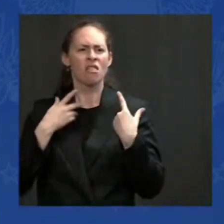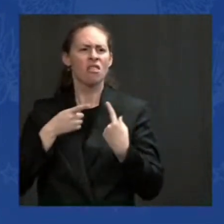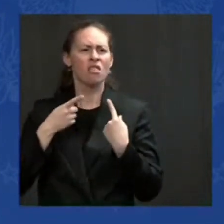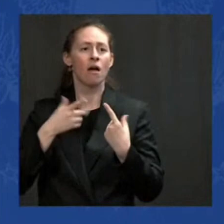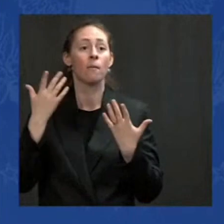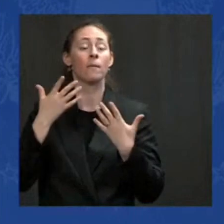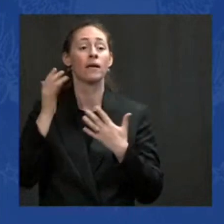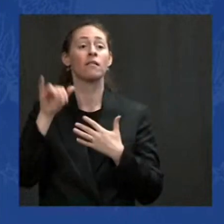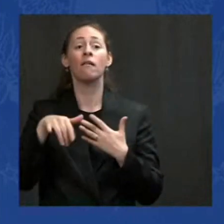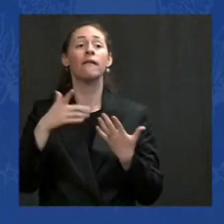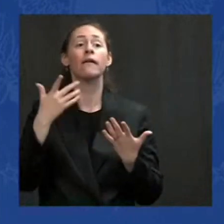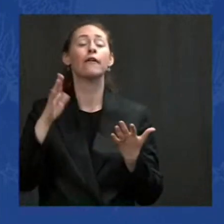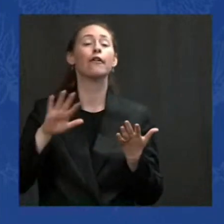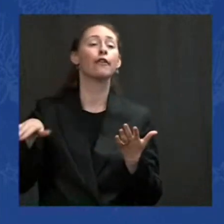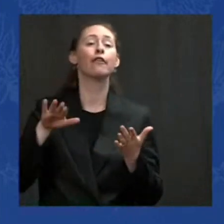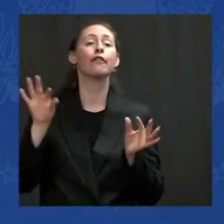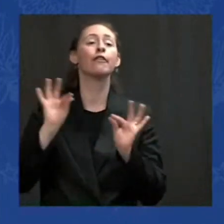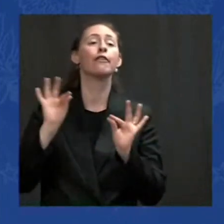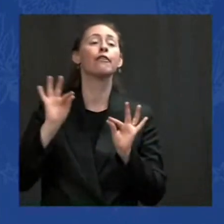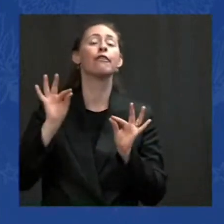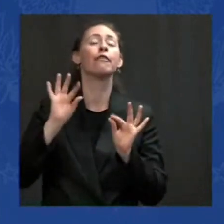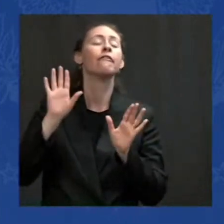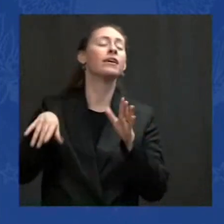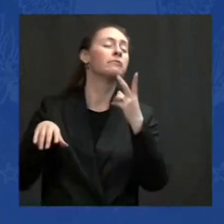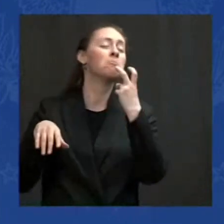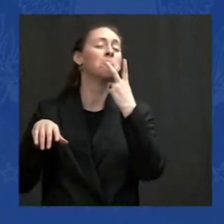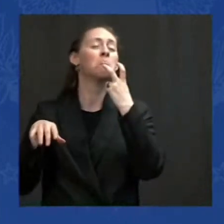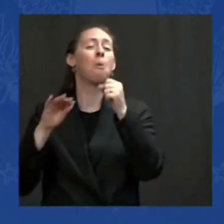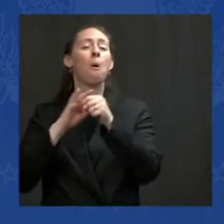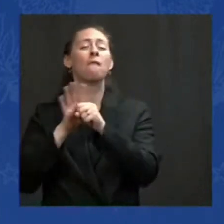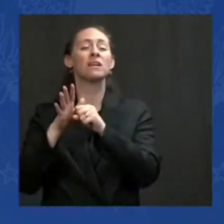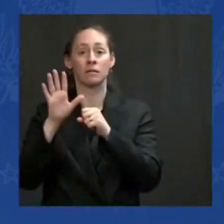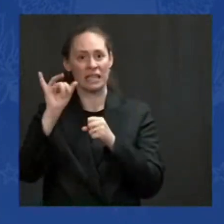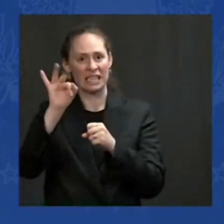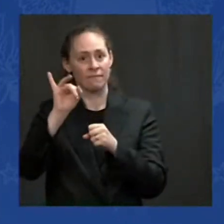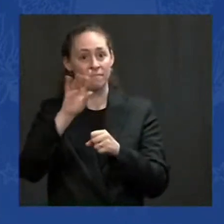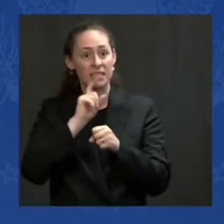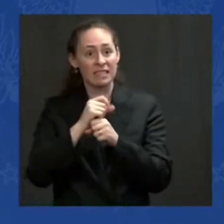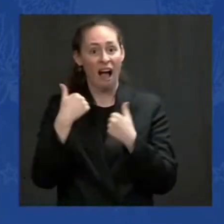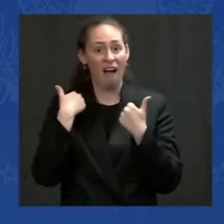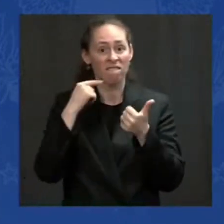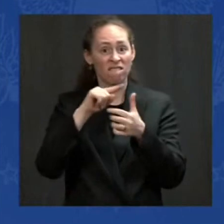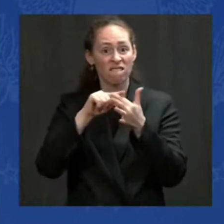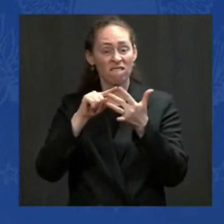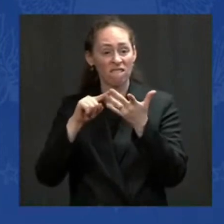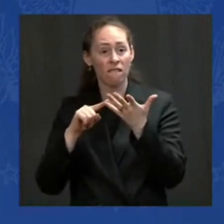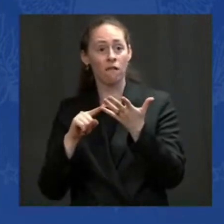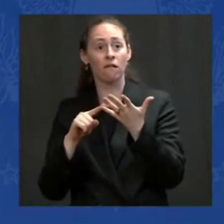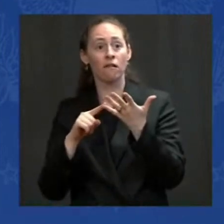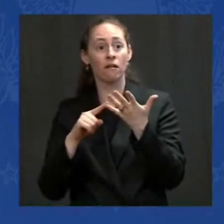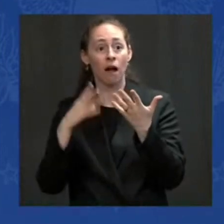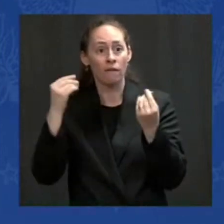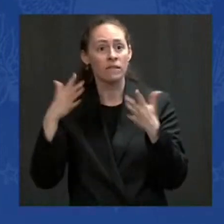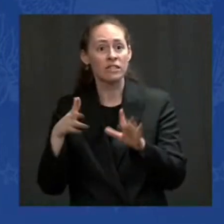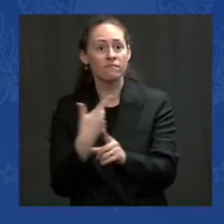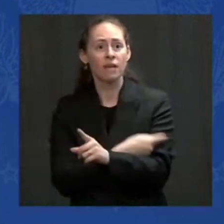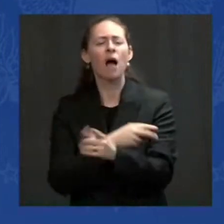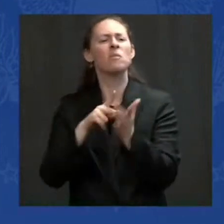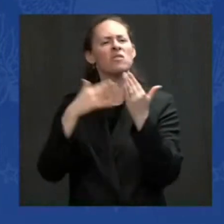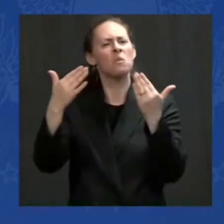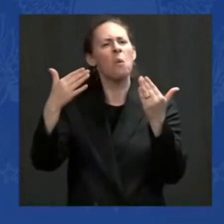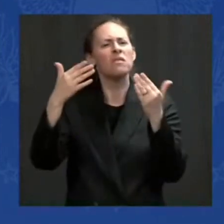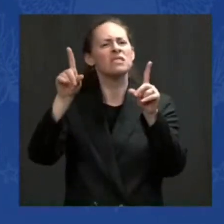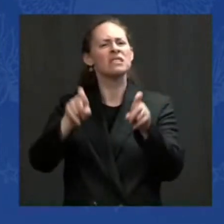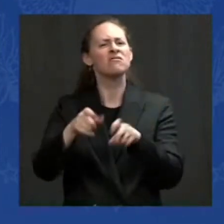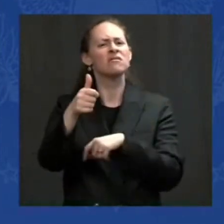not as being COVID-19. So what I would say is if you have those upper respiratory symptoms and you've been vaccinated, you should absolutely get a